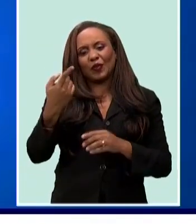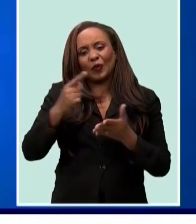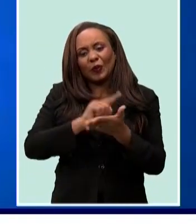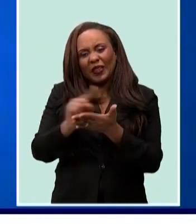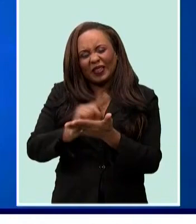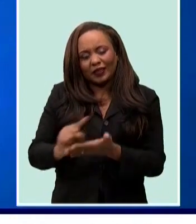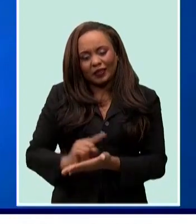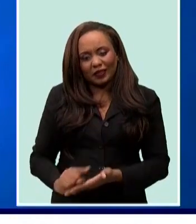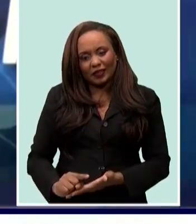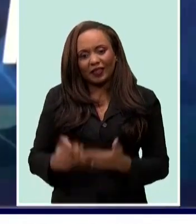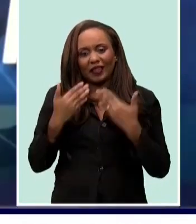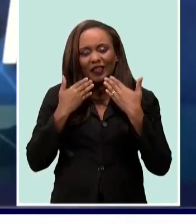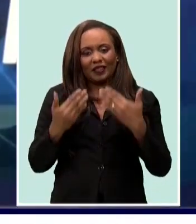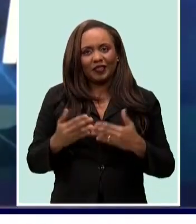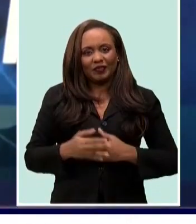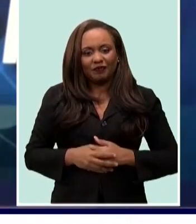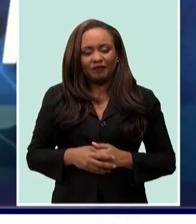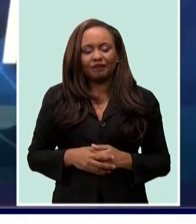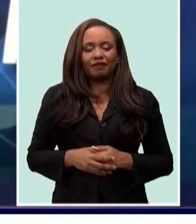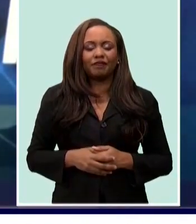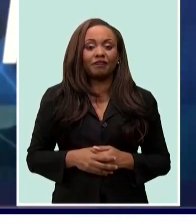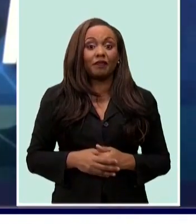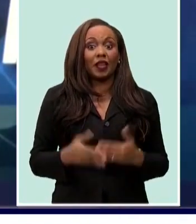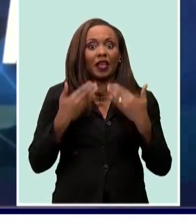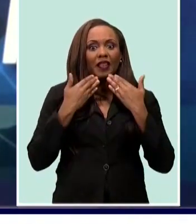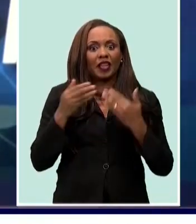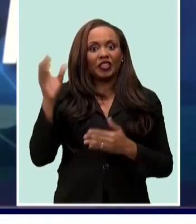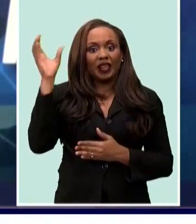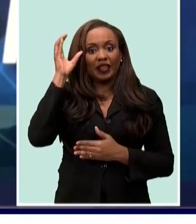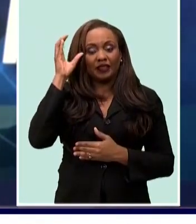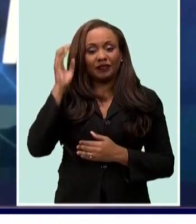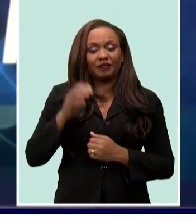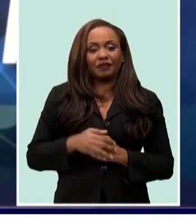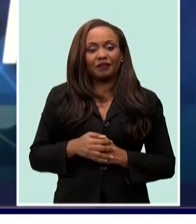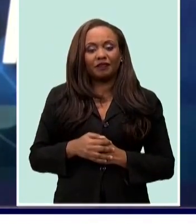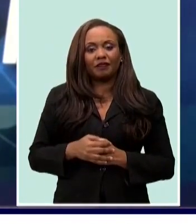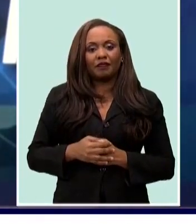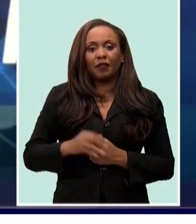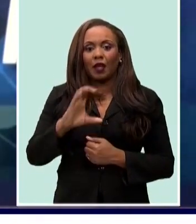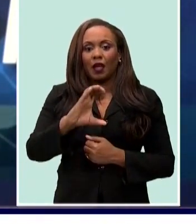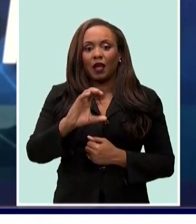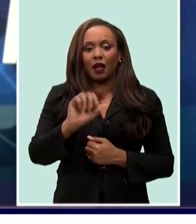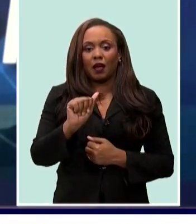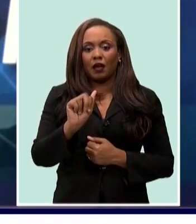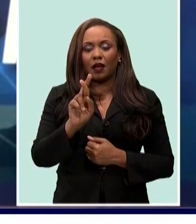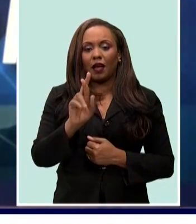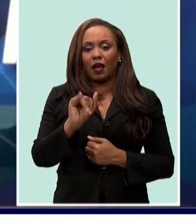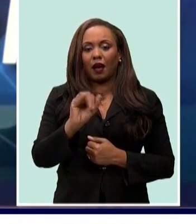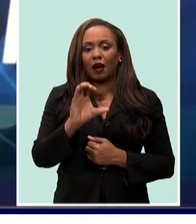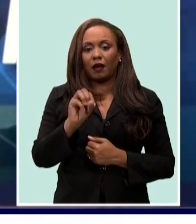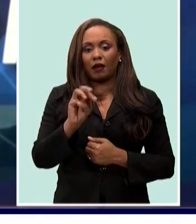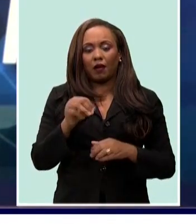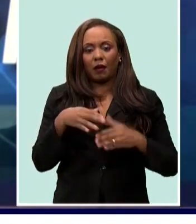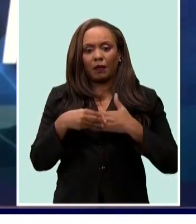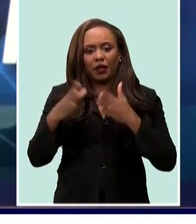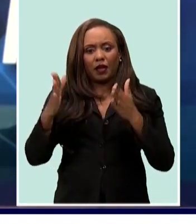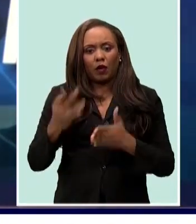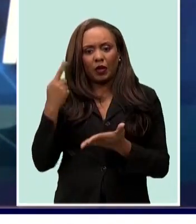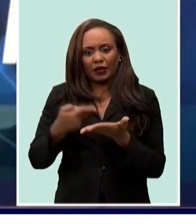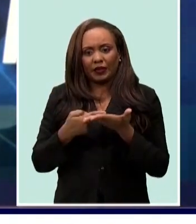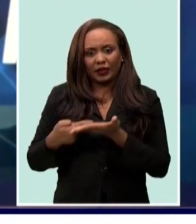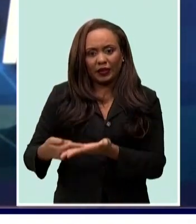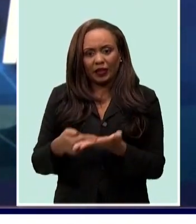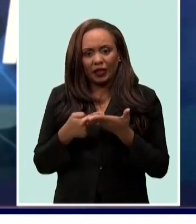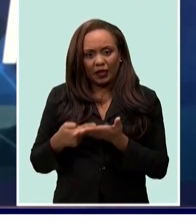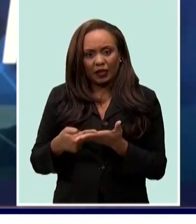Jones, CBC News. Thanks so much, Shane. Well, CARICOM leaders are expected to tackle the issue of transportation across the region when the